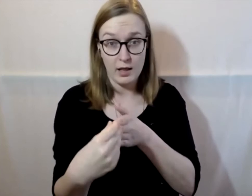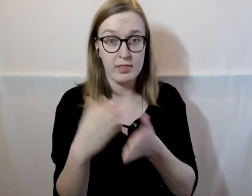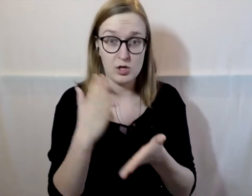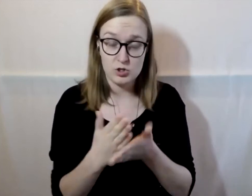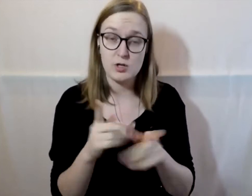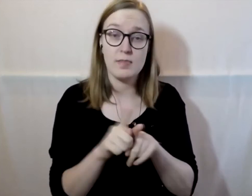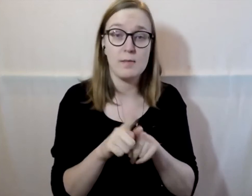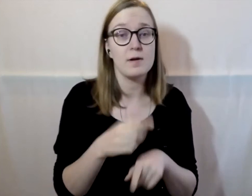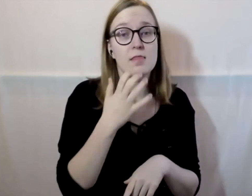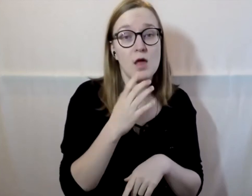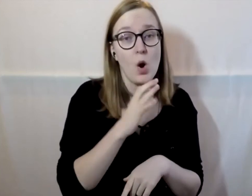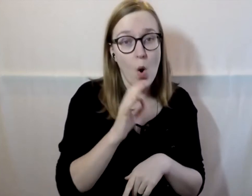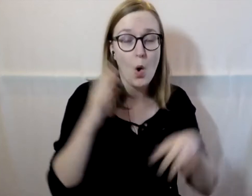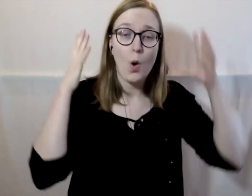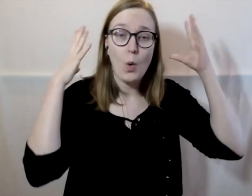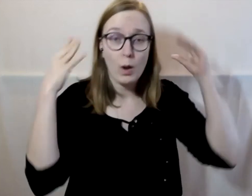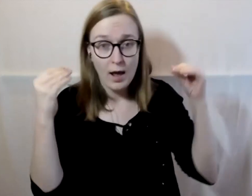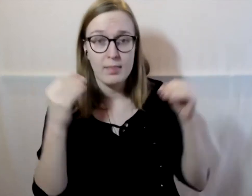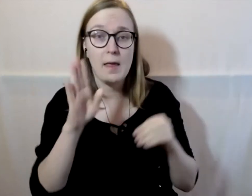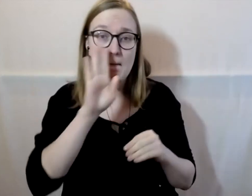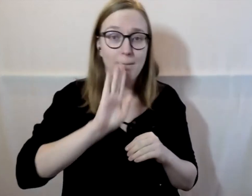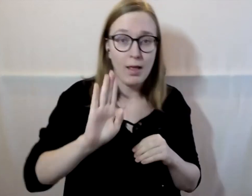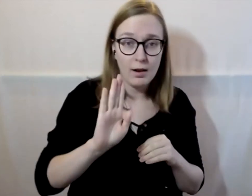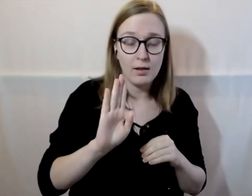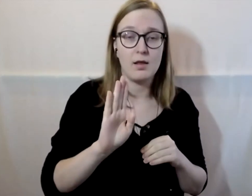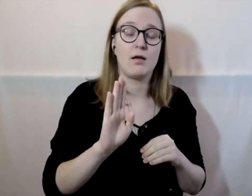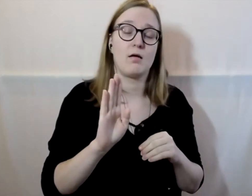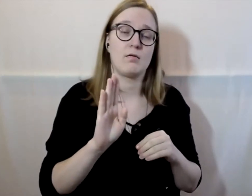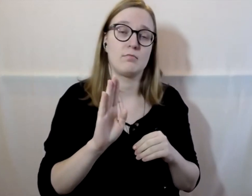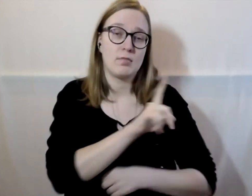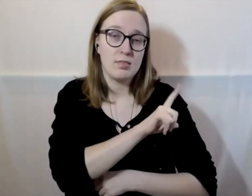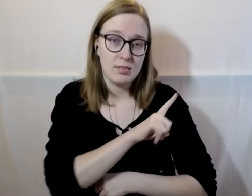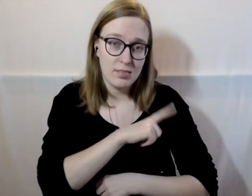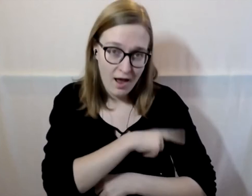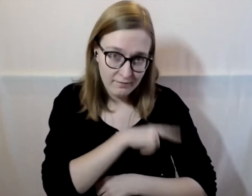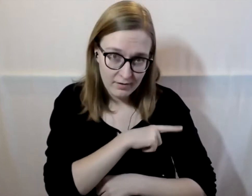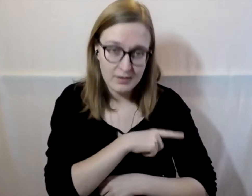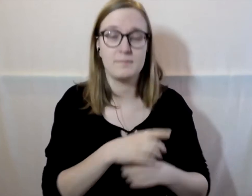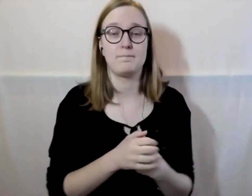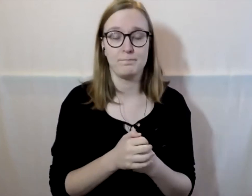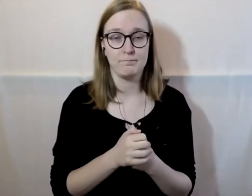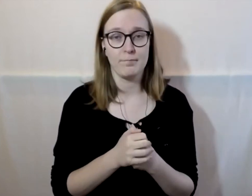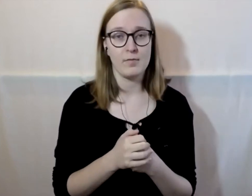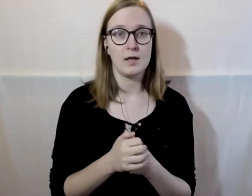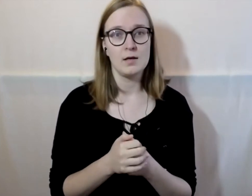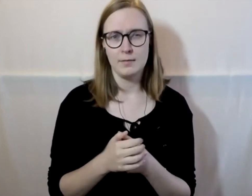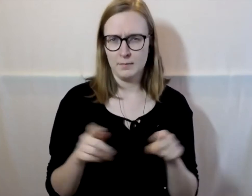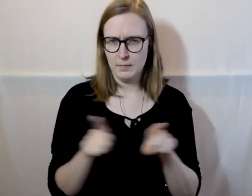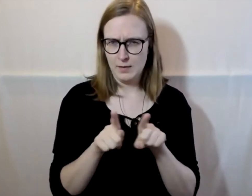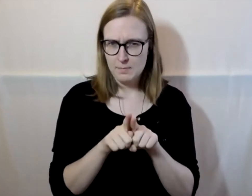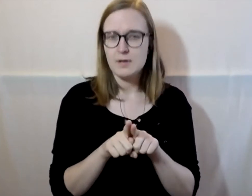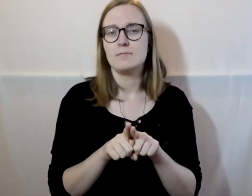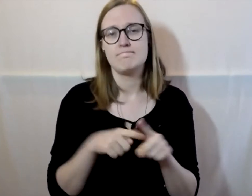Holland, Belgium, Latvian as well. And here we found out the